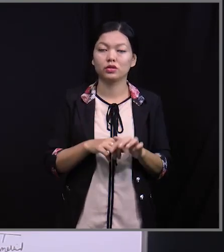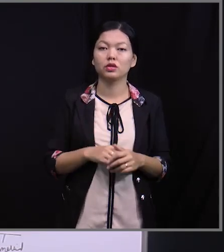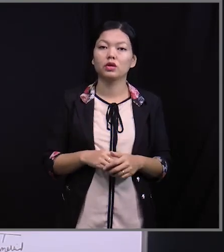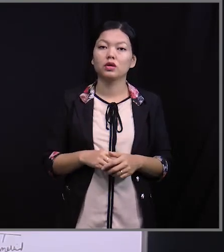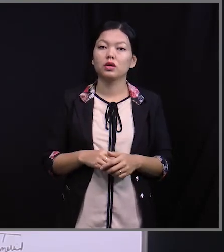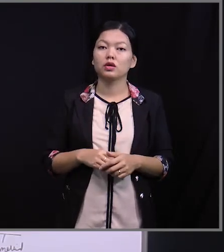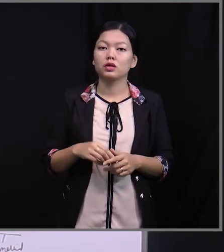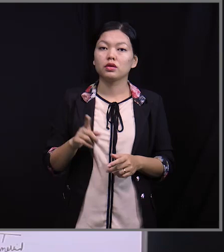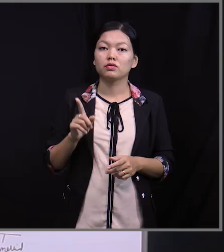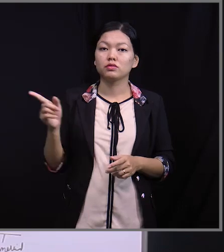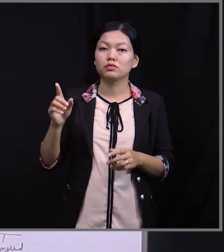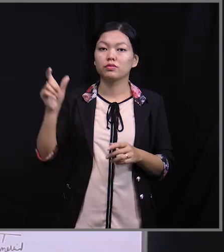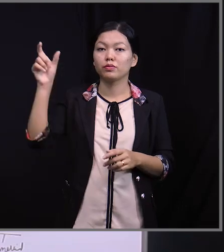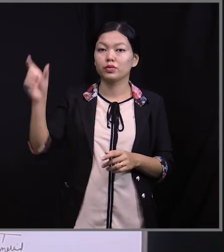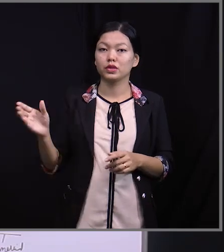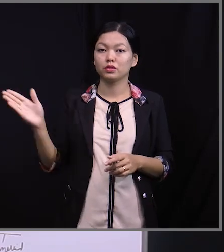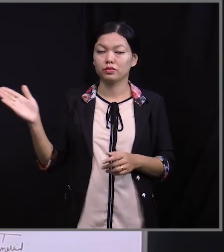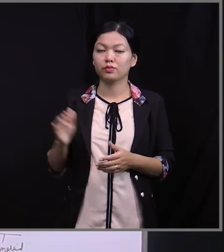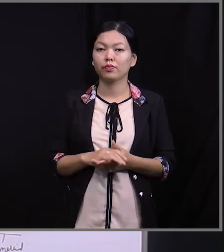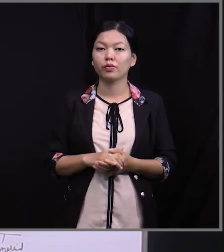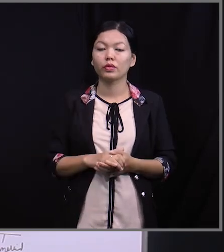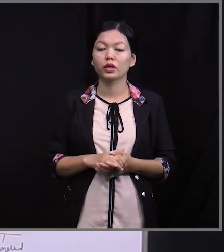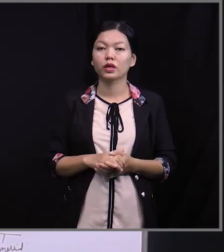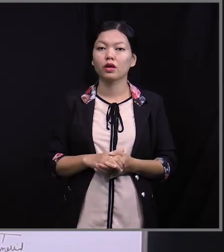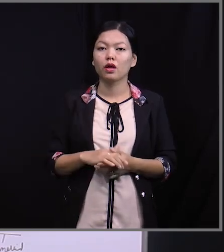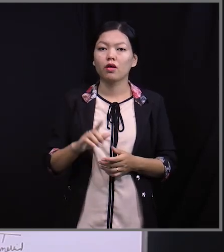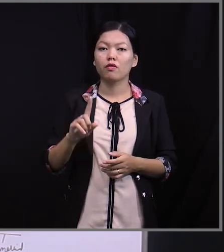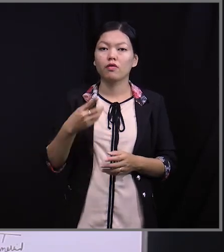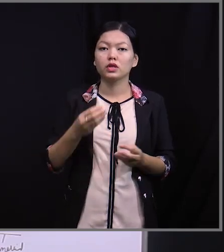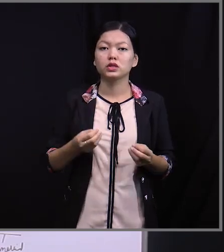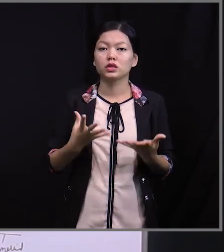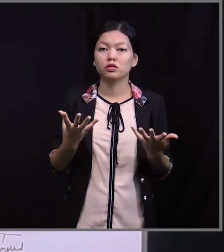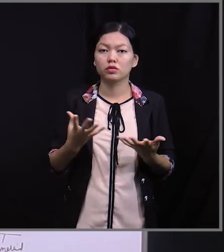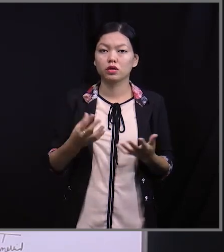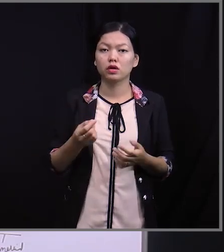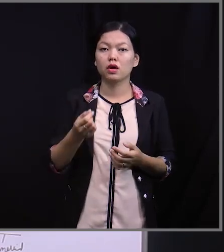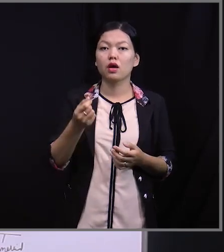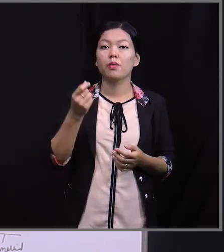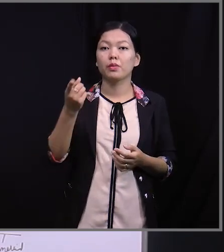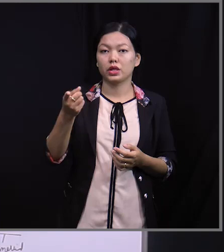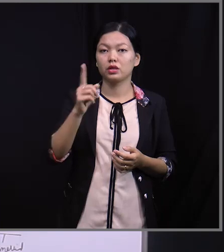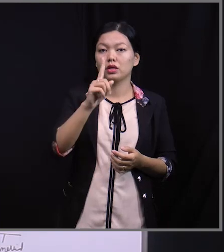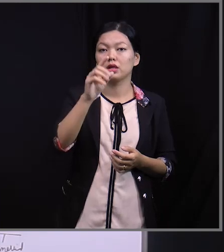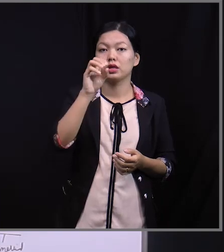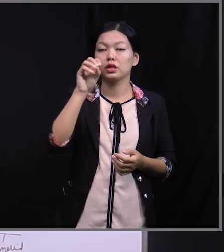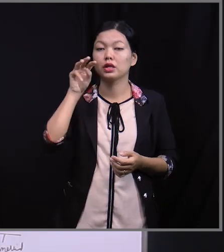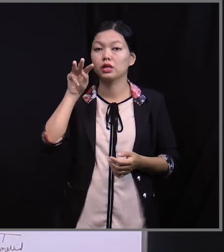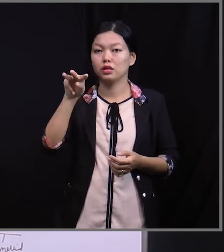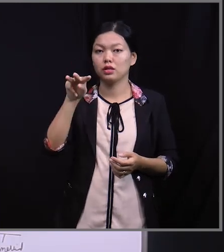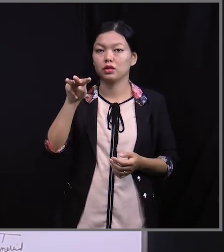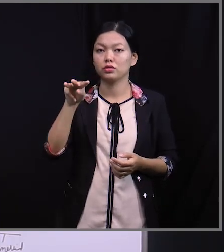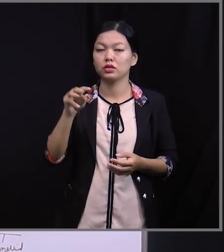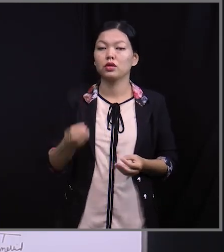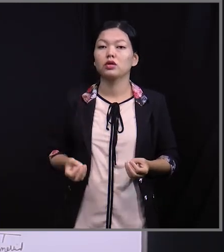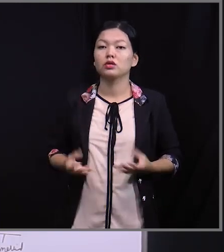software was his wife. So his wife gave him rupees 10,000 to start his